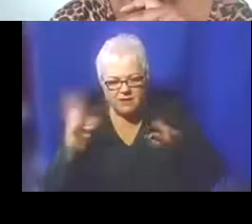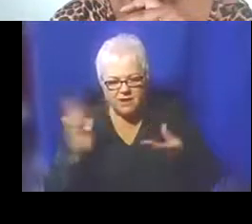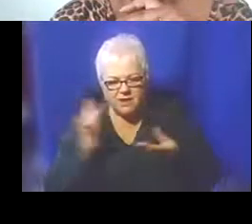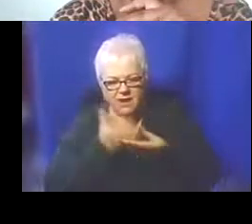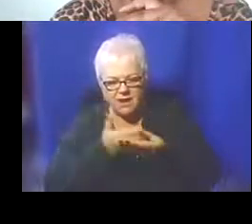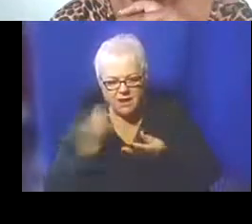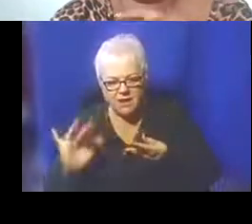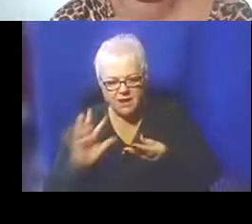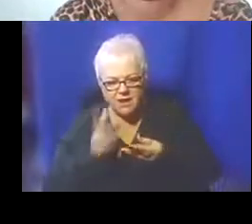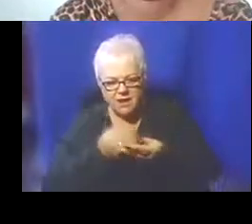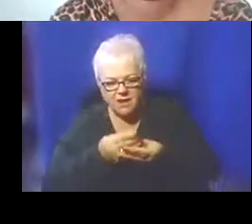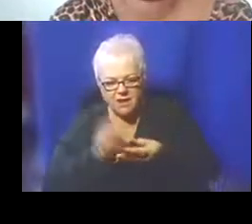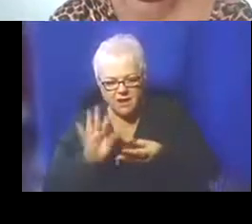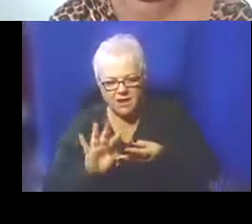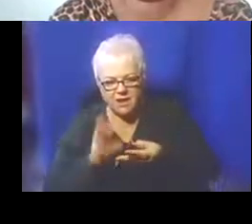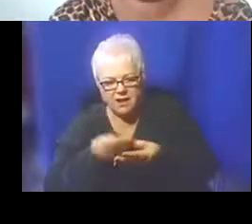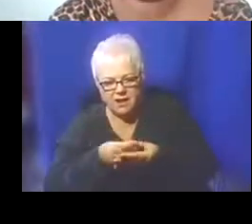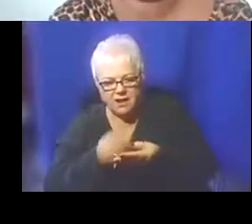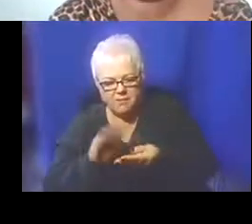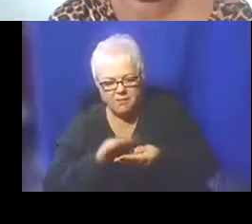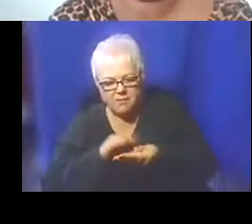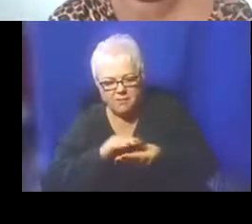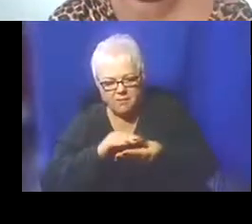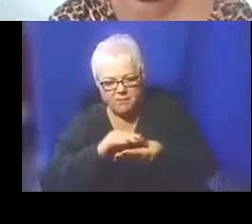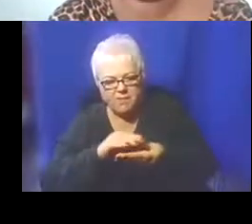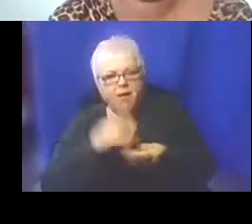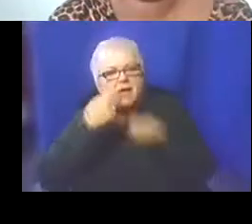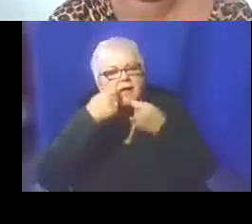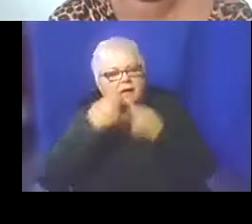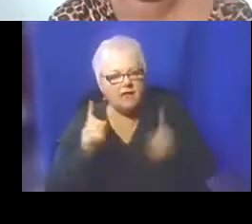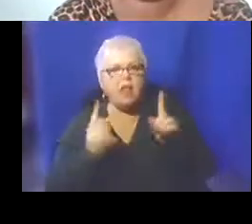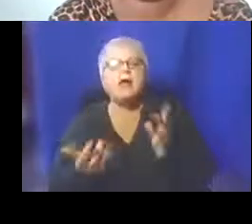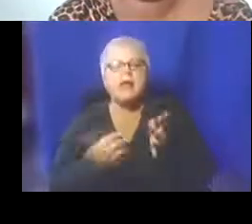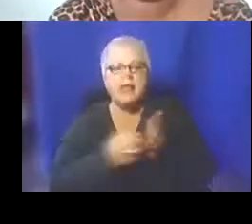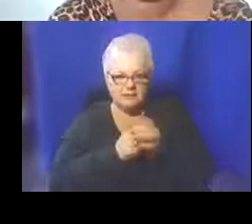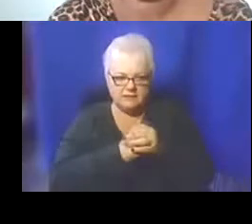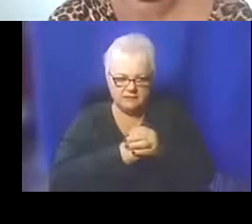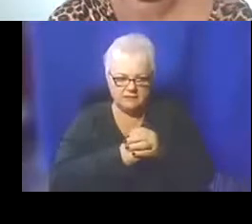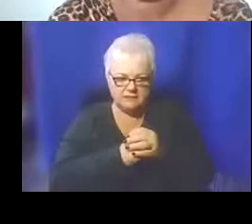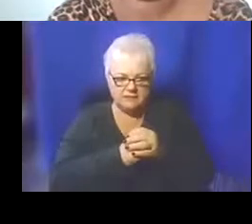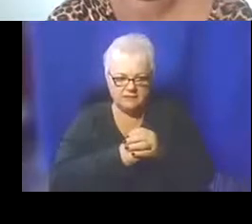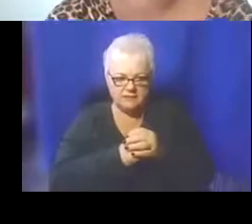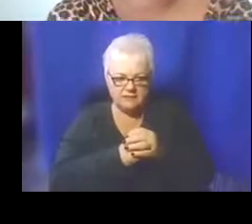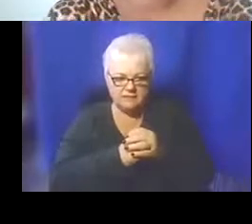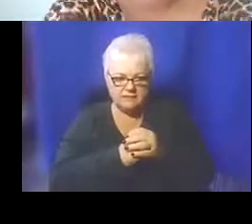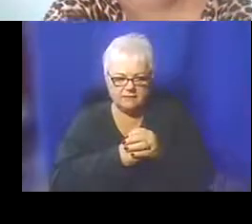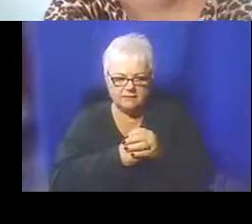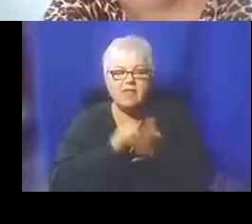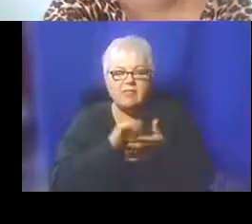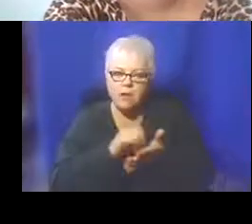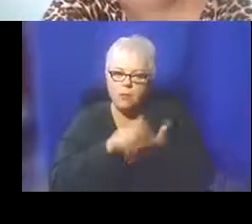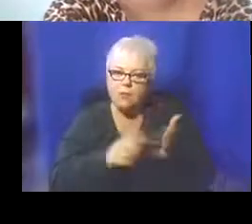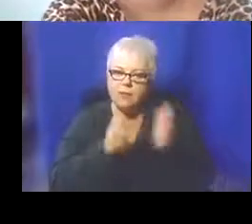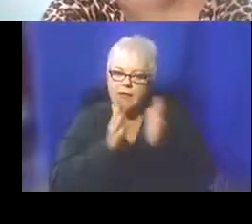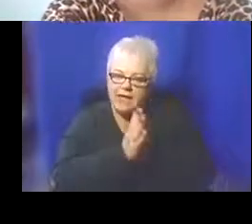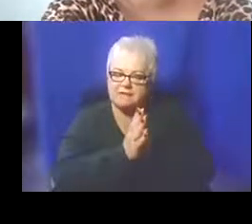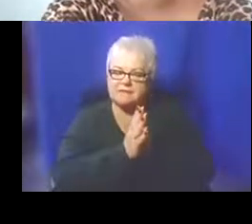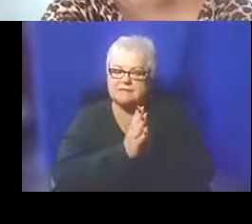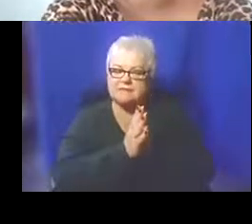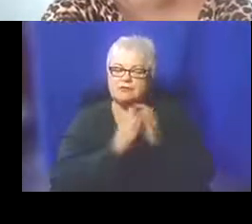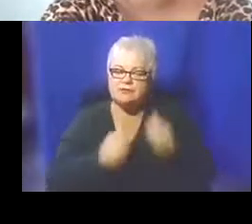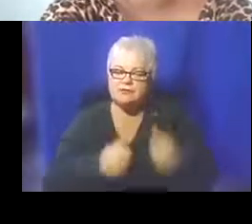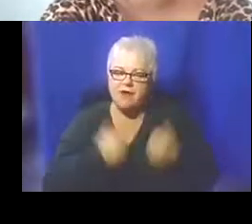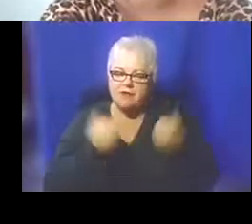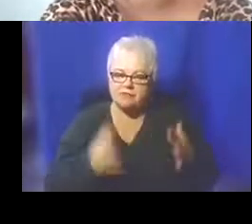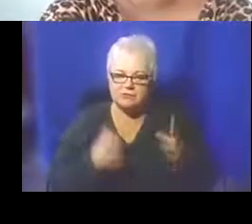get them, put them in the correct order, and tell it back. That's what we're asking survivors to do when we're asking them